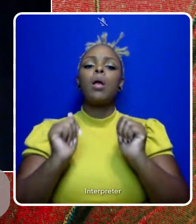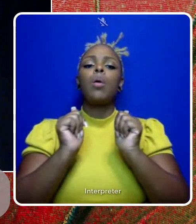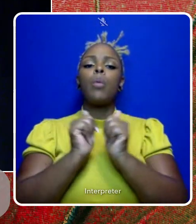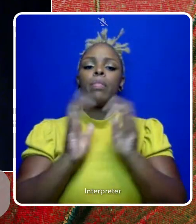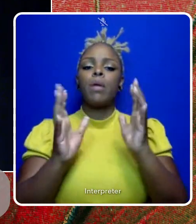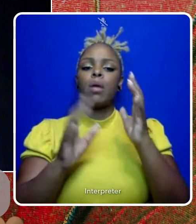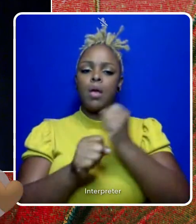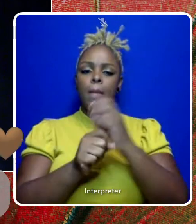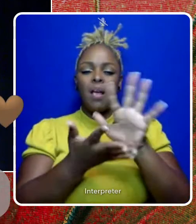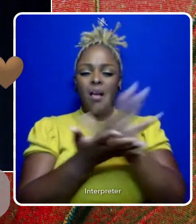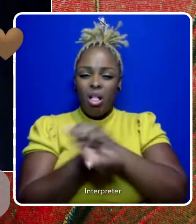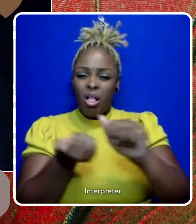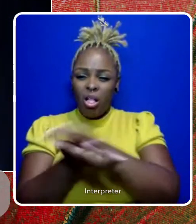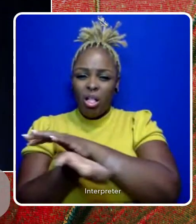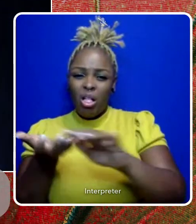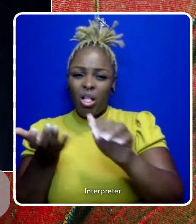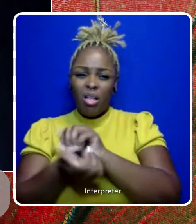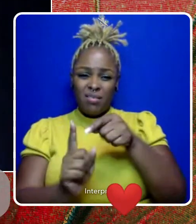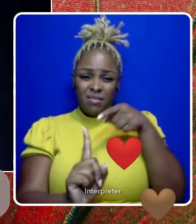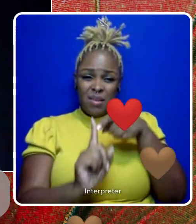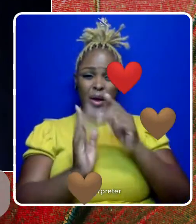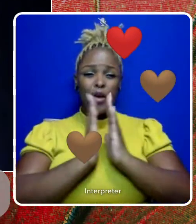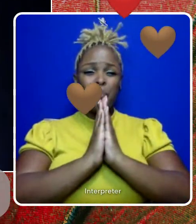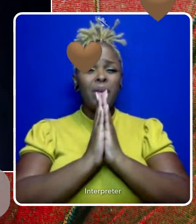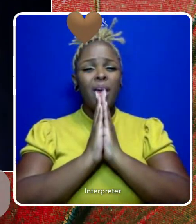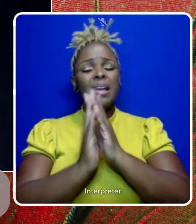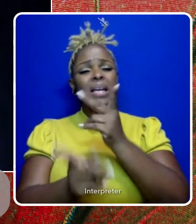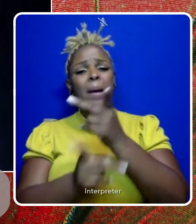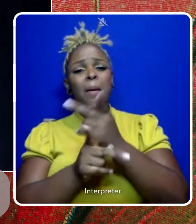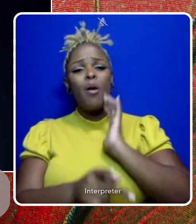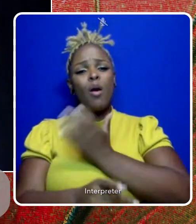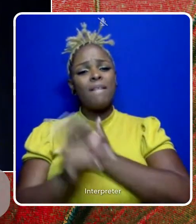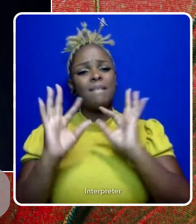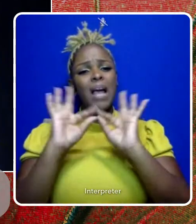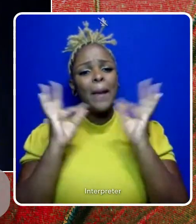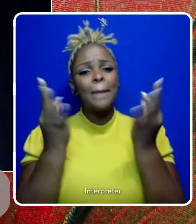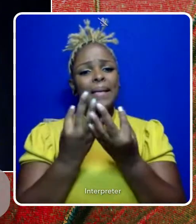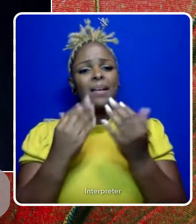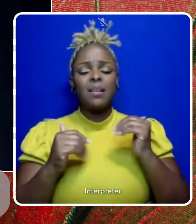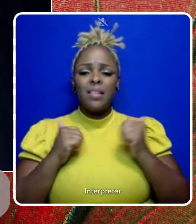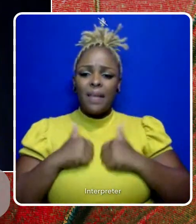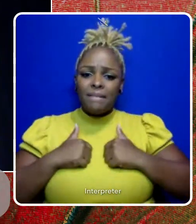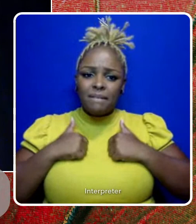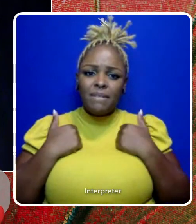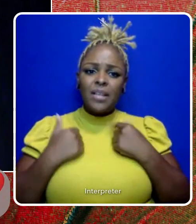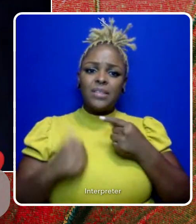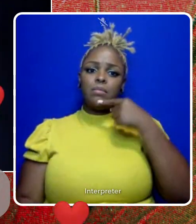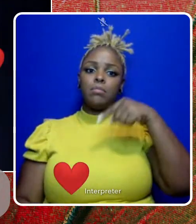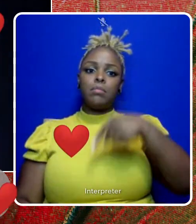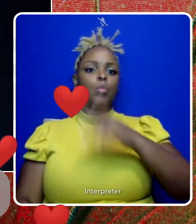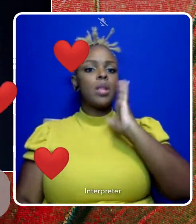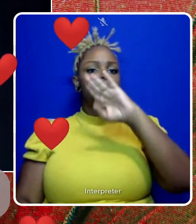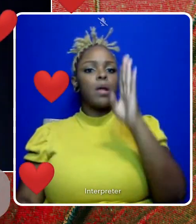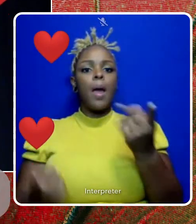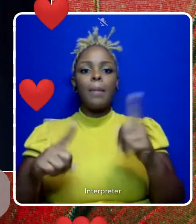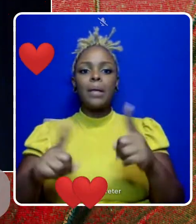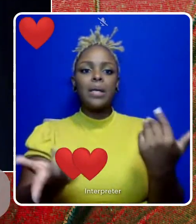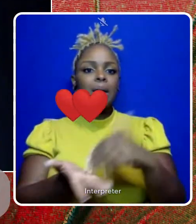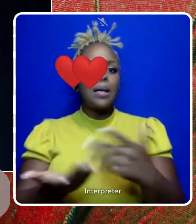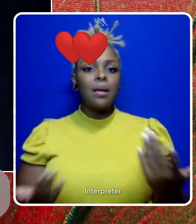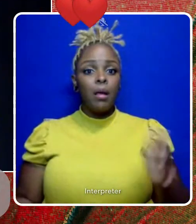They said, no, this sort of thing would never happen again. I said to them, look what happened today. I